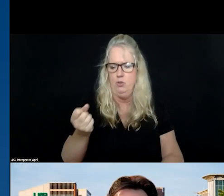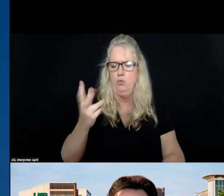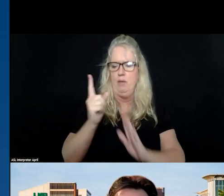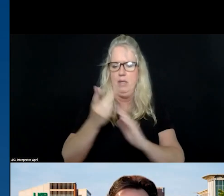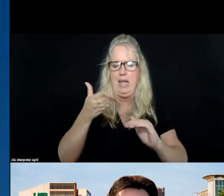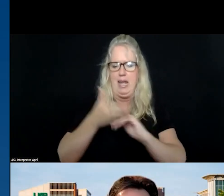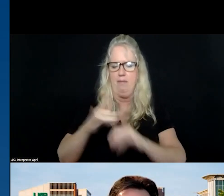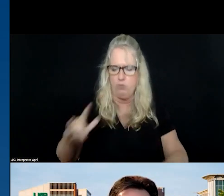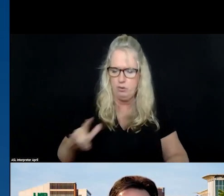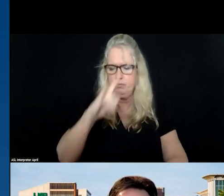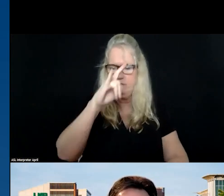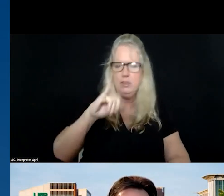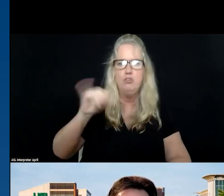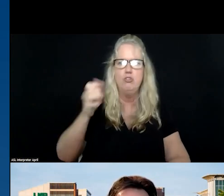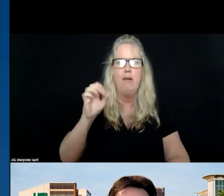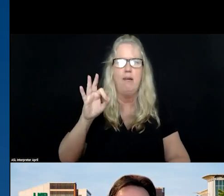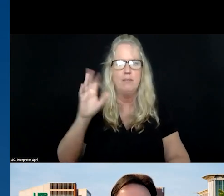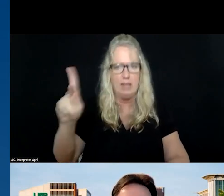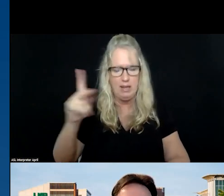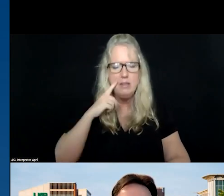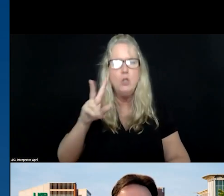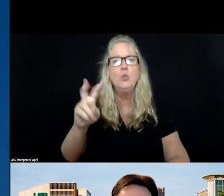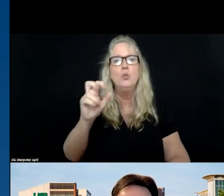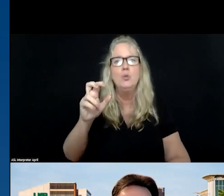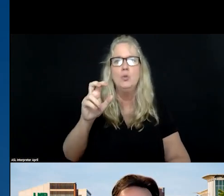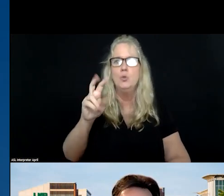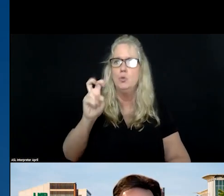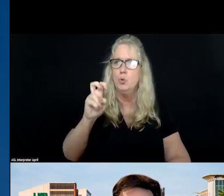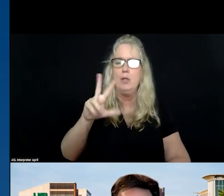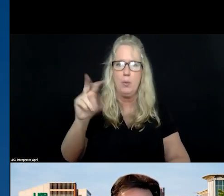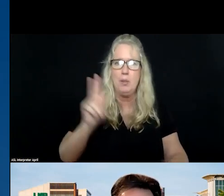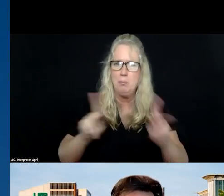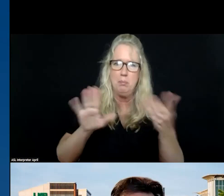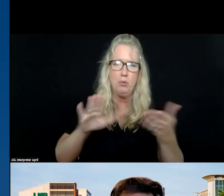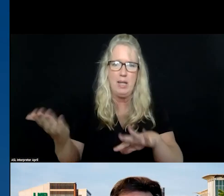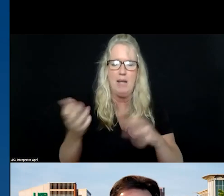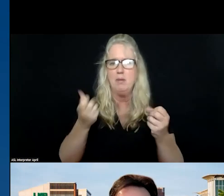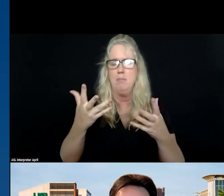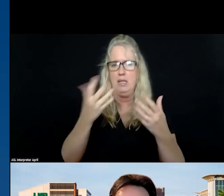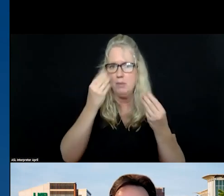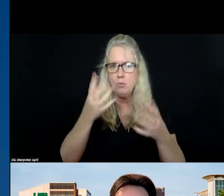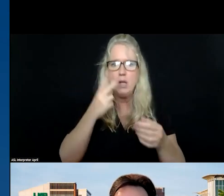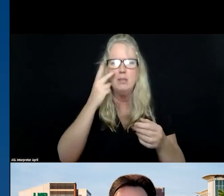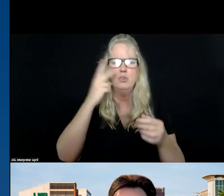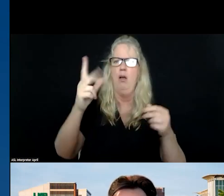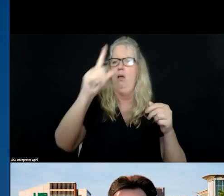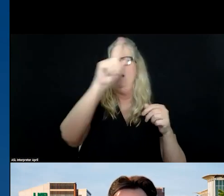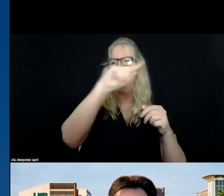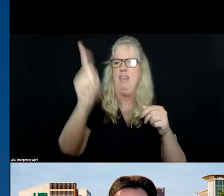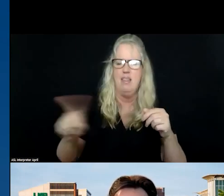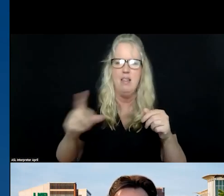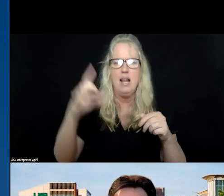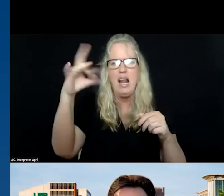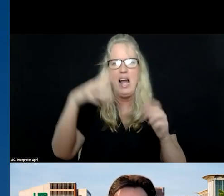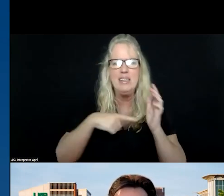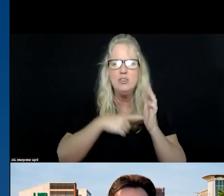takeoff from JFK. 280 people, 30 people died, and many people reported having seen a streak of light, which they thought represented a